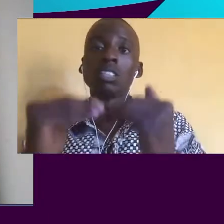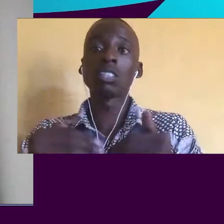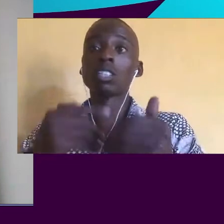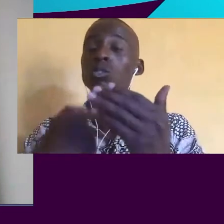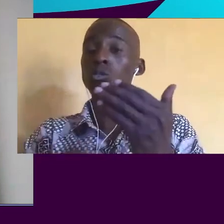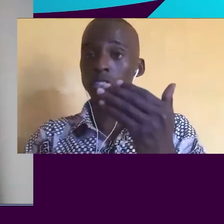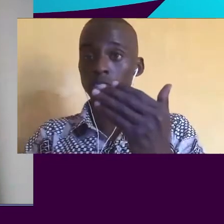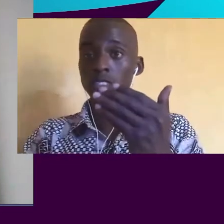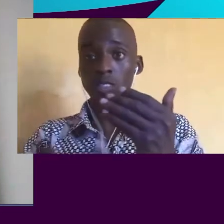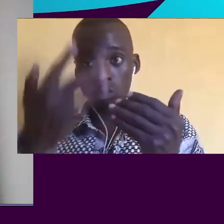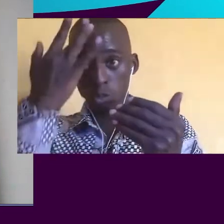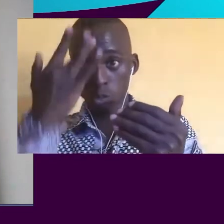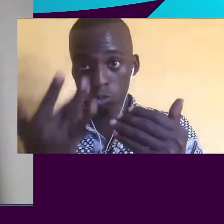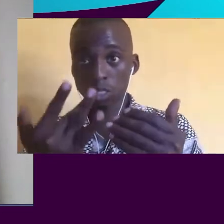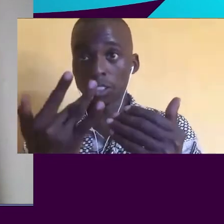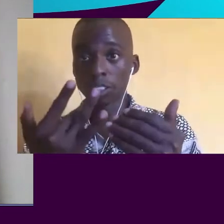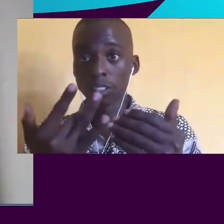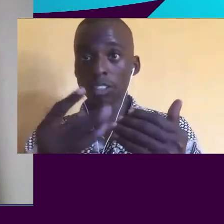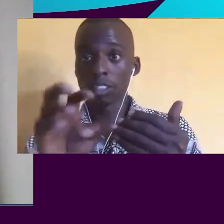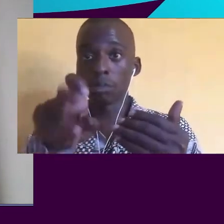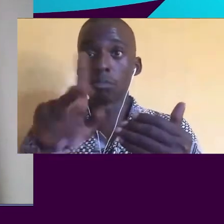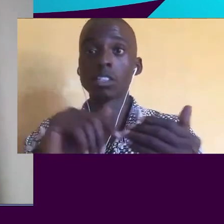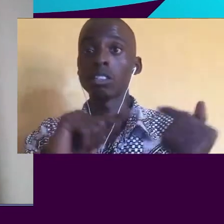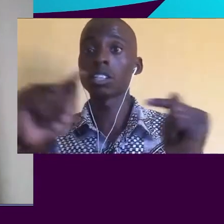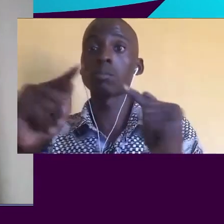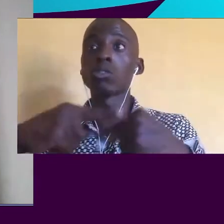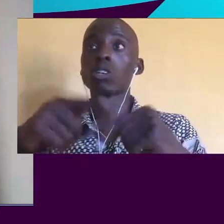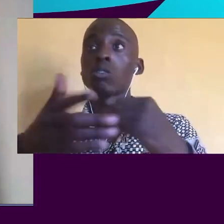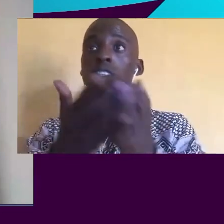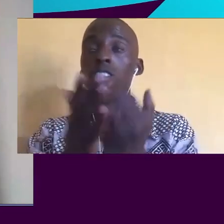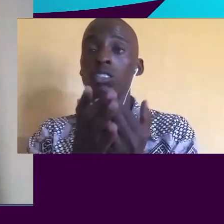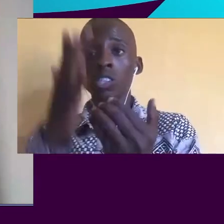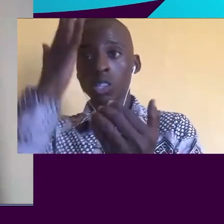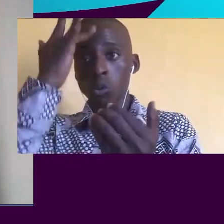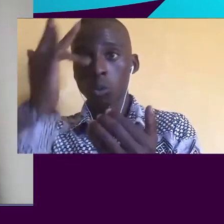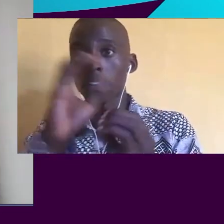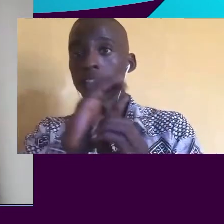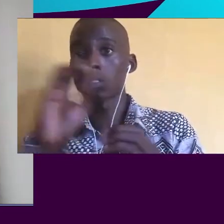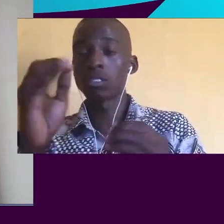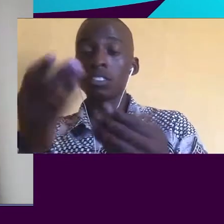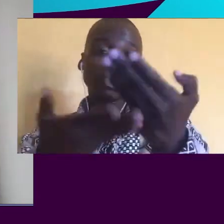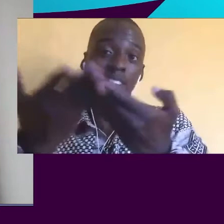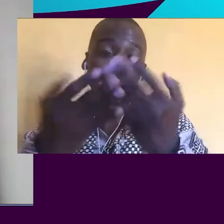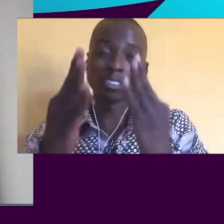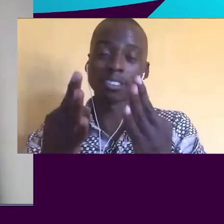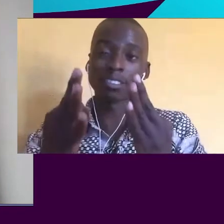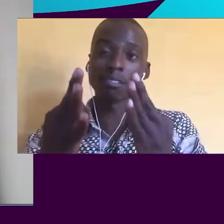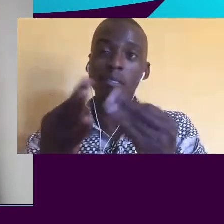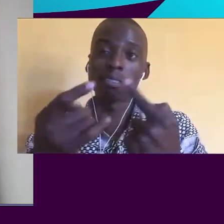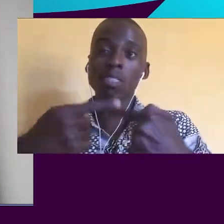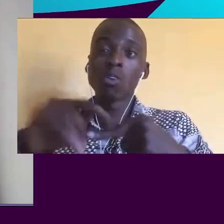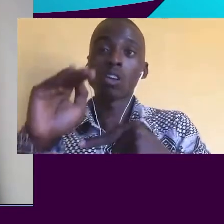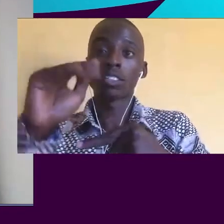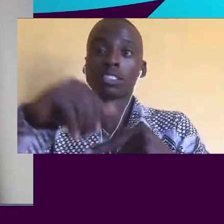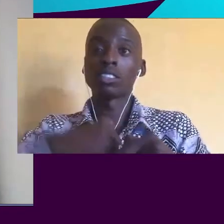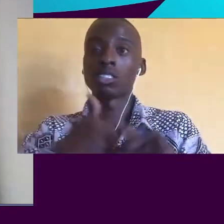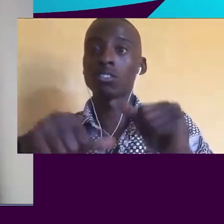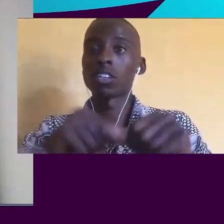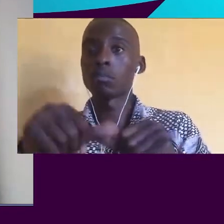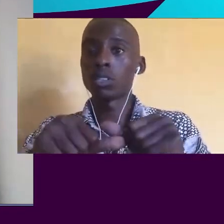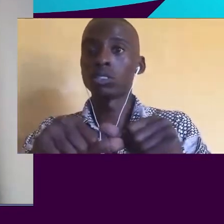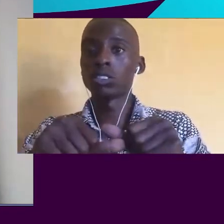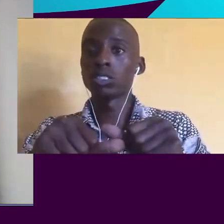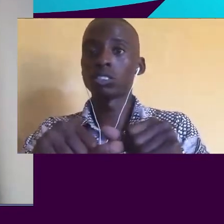aren't women and girls coming to our sessions? Why aren't they joining in? We actually set about doing a